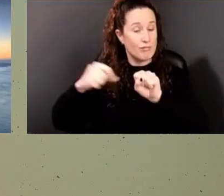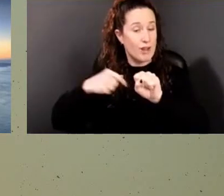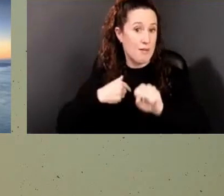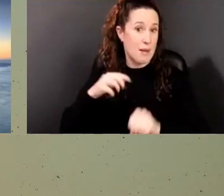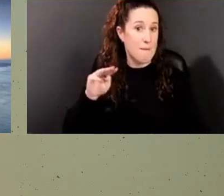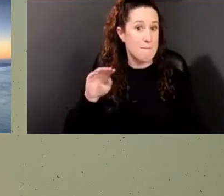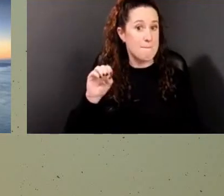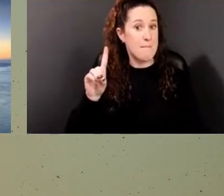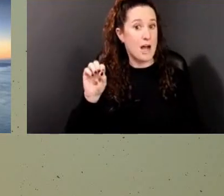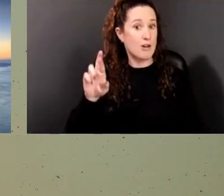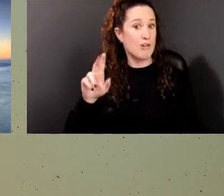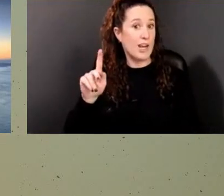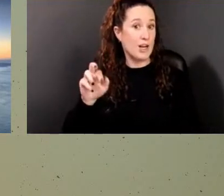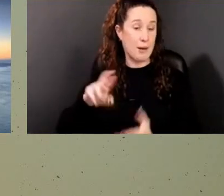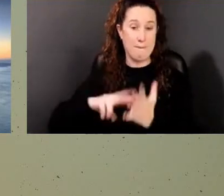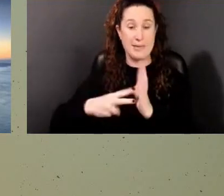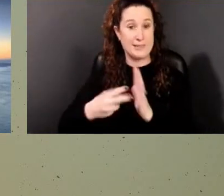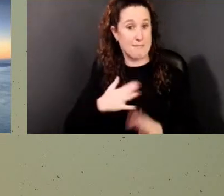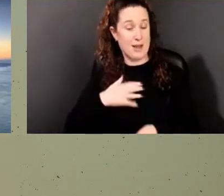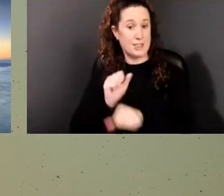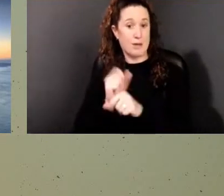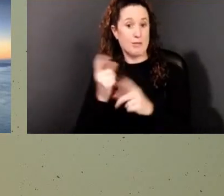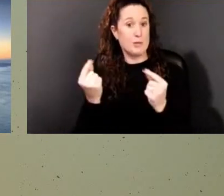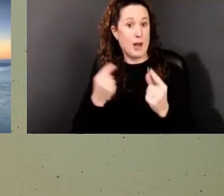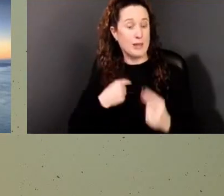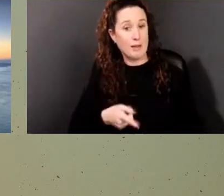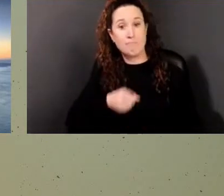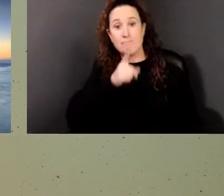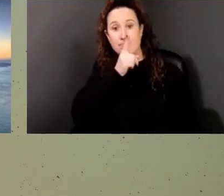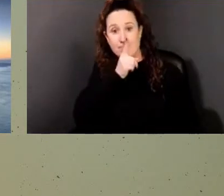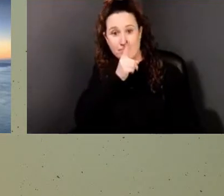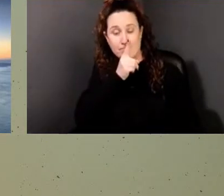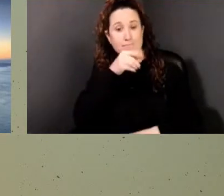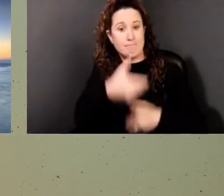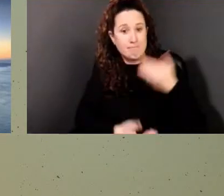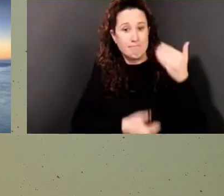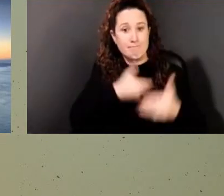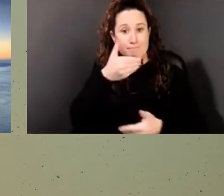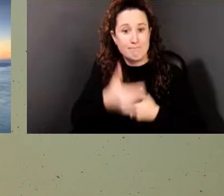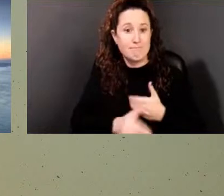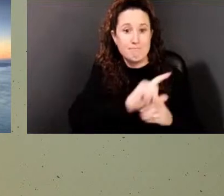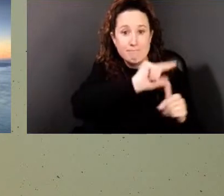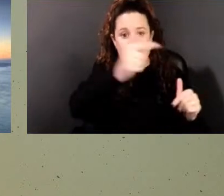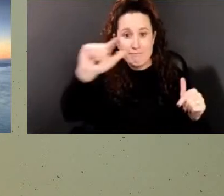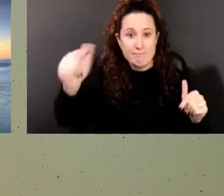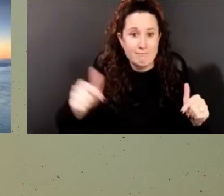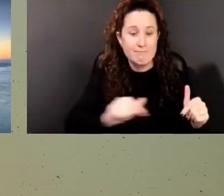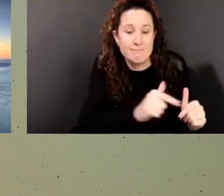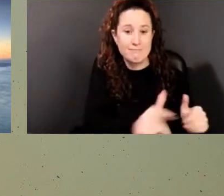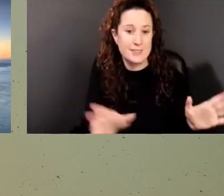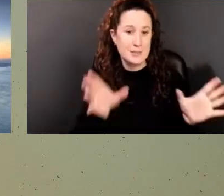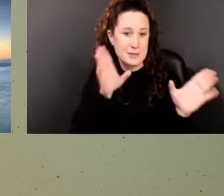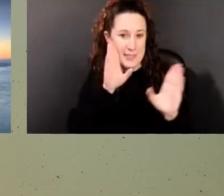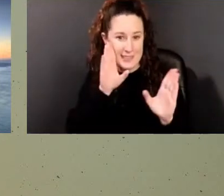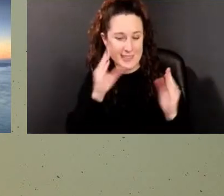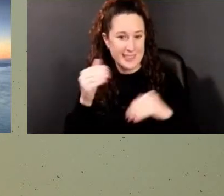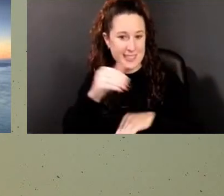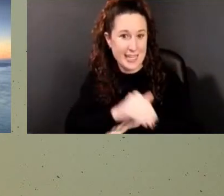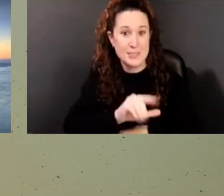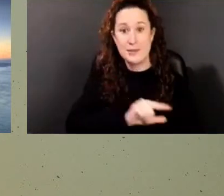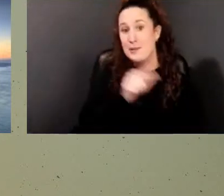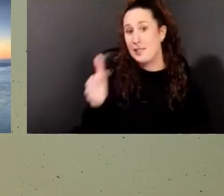my mouth shut and keep it moving with the other folks that are with us. And next up is Dr.